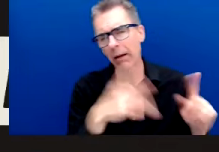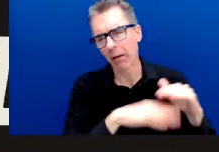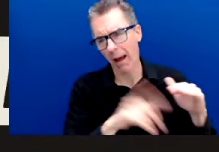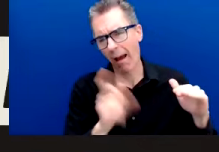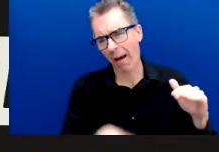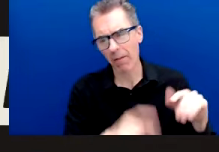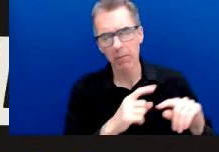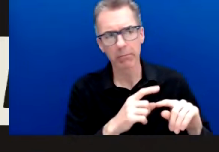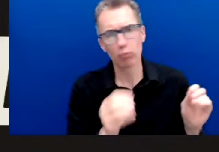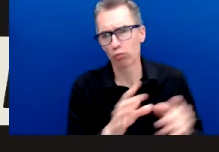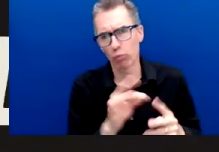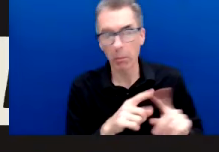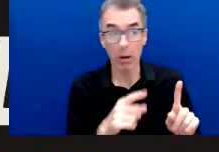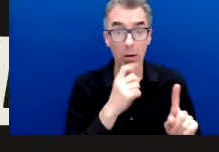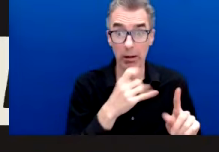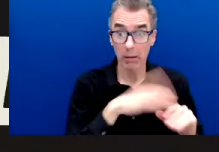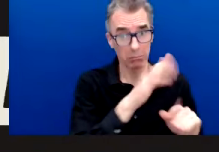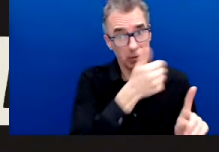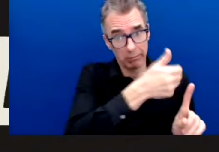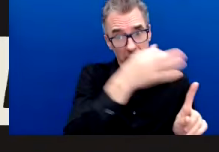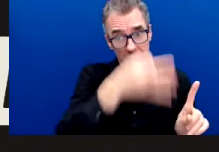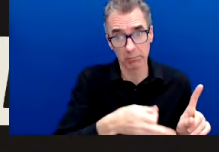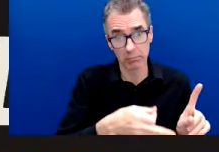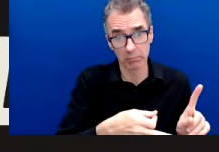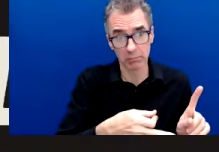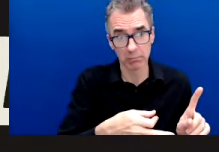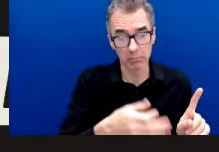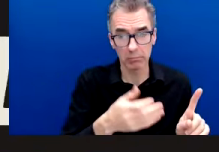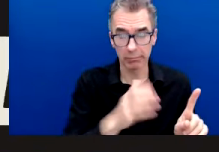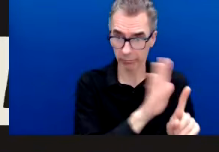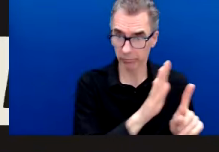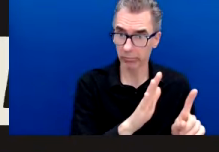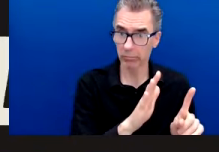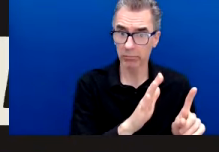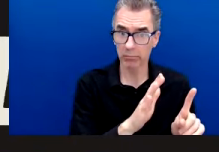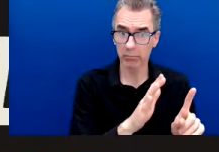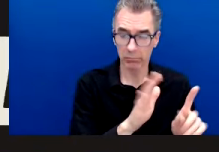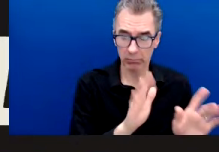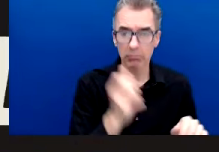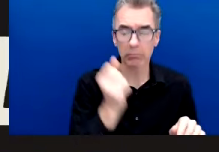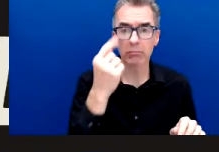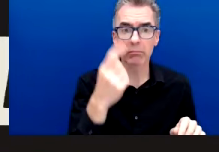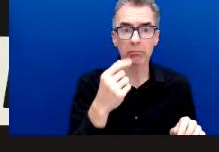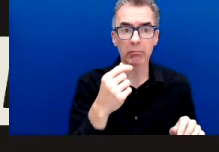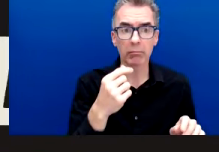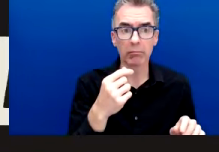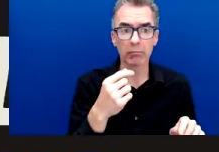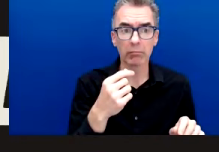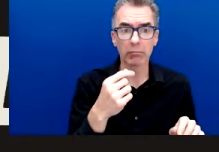reporting in Title IX because the respondent has that right to cross-examination.